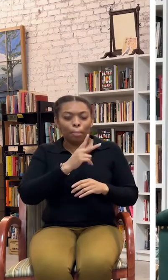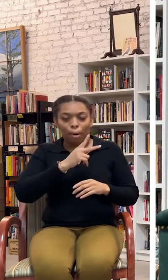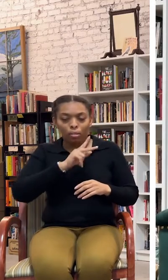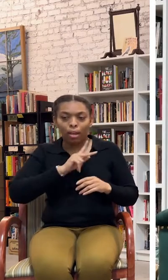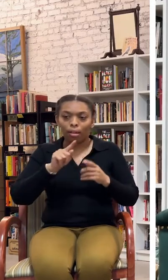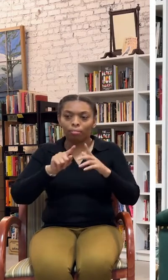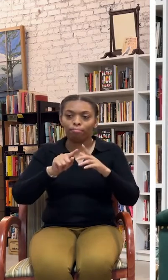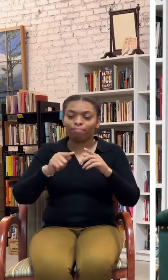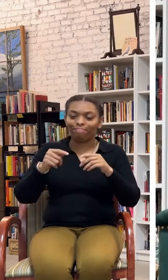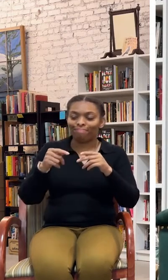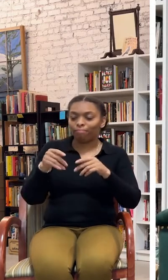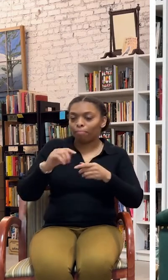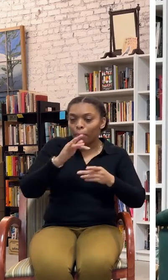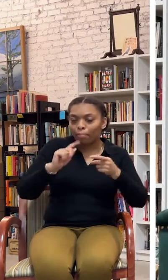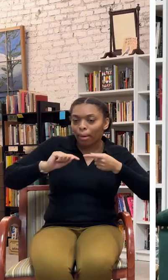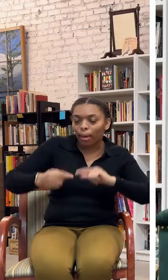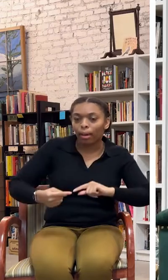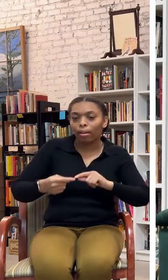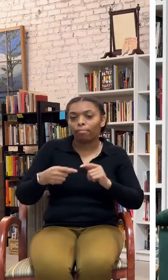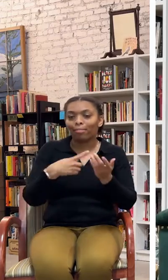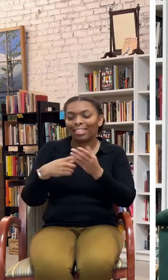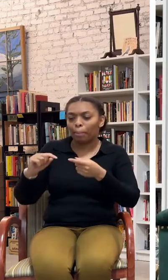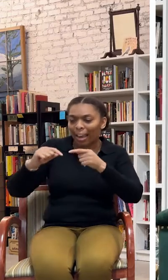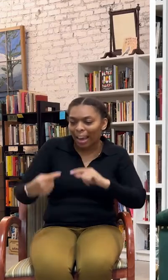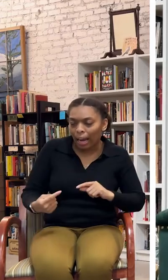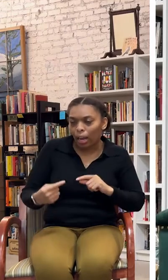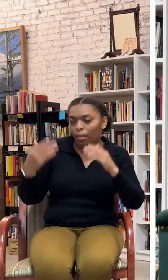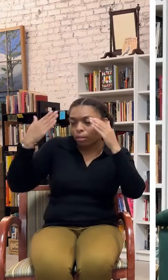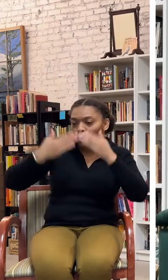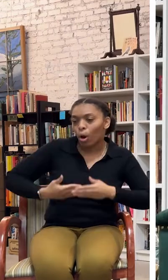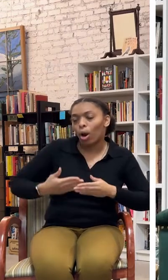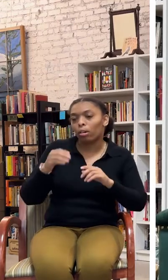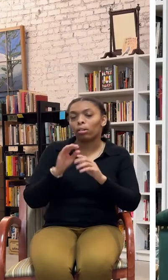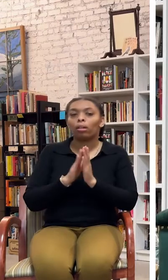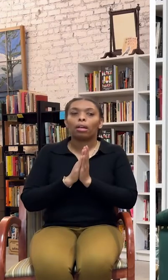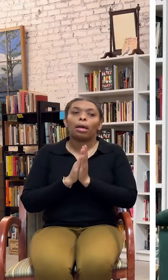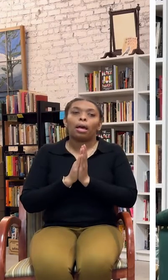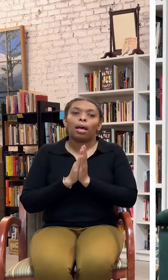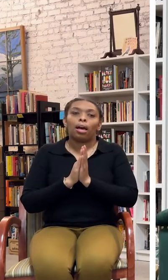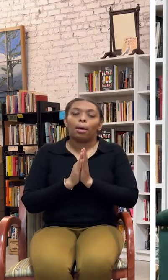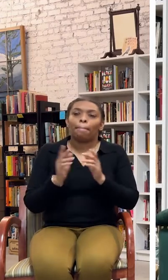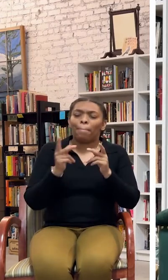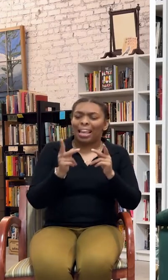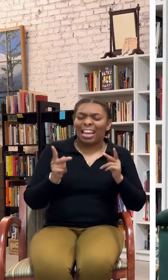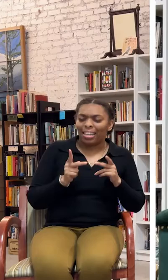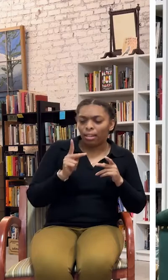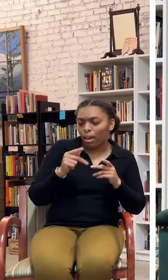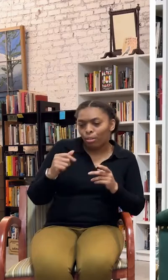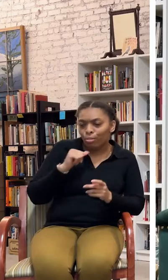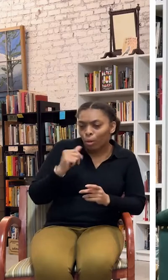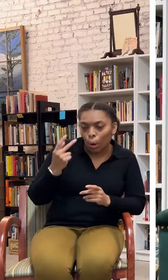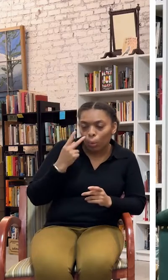pain and in a place of the shadows, the parts where joy does not